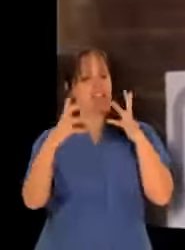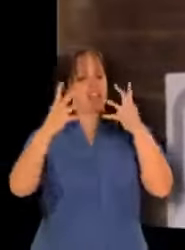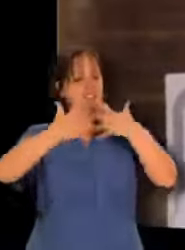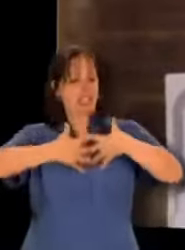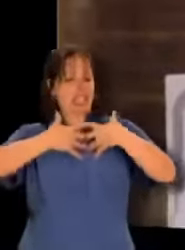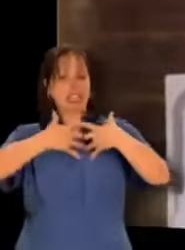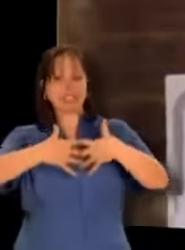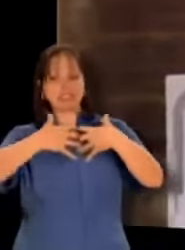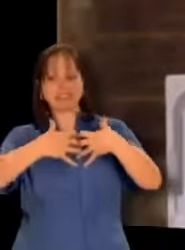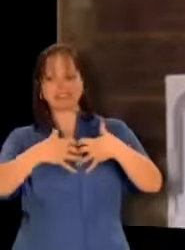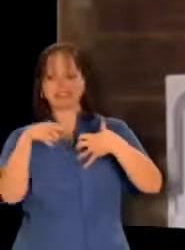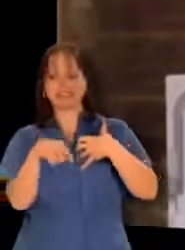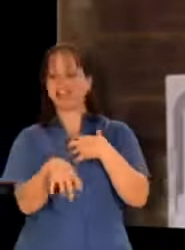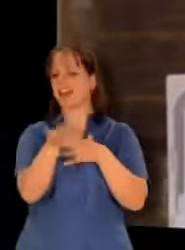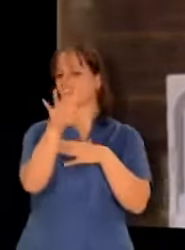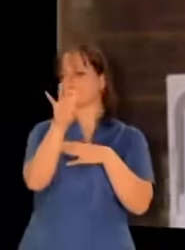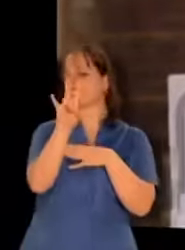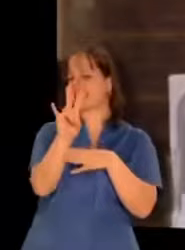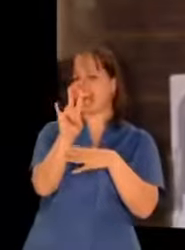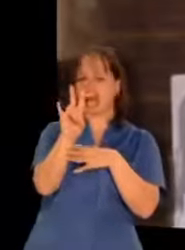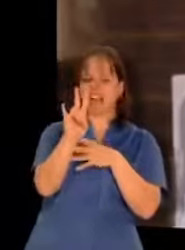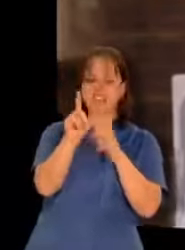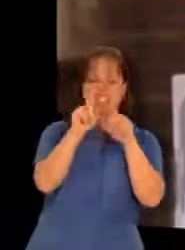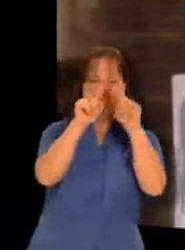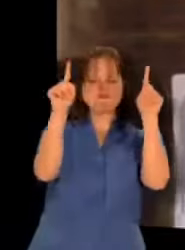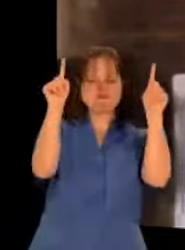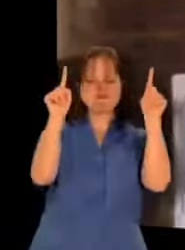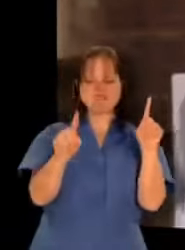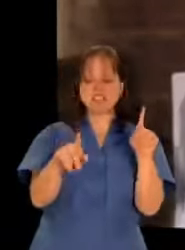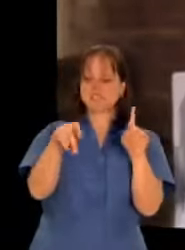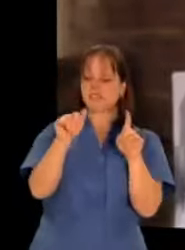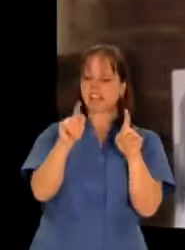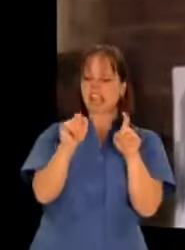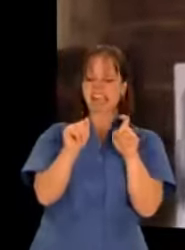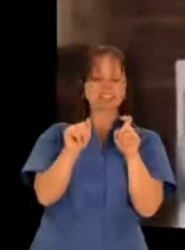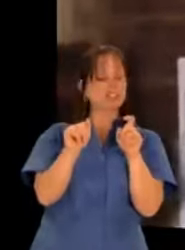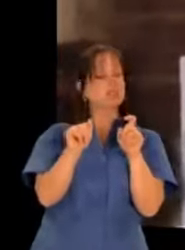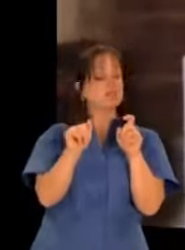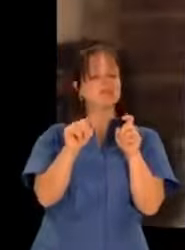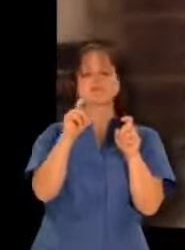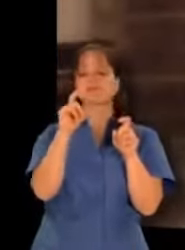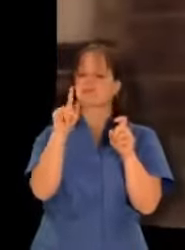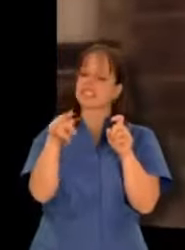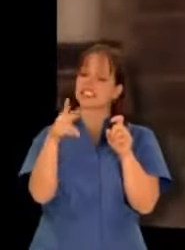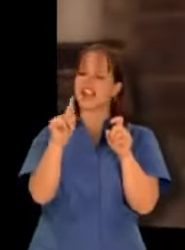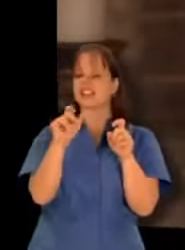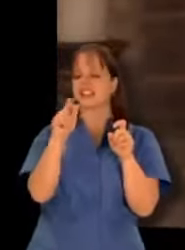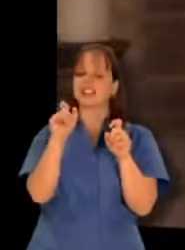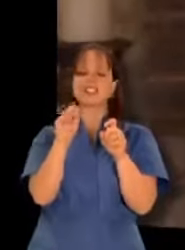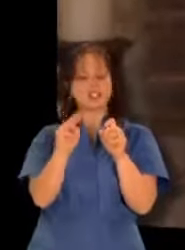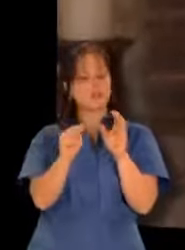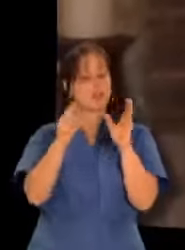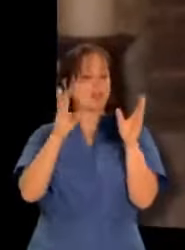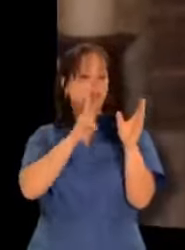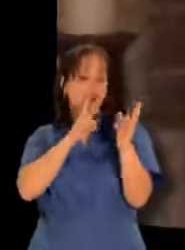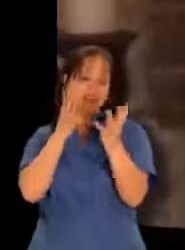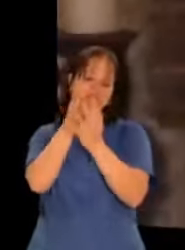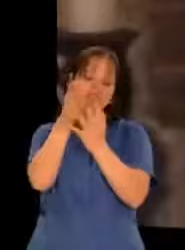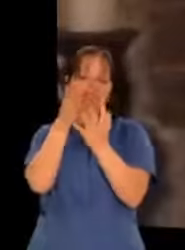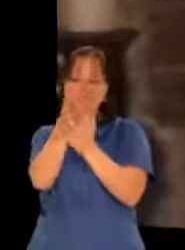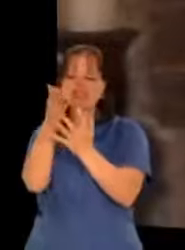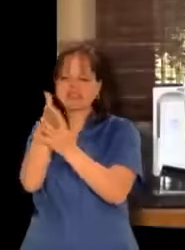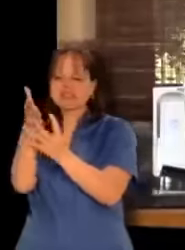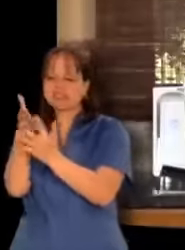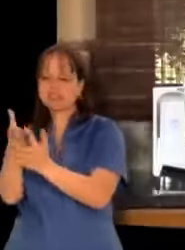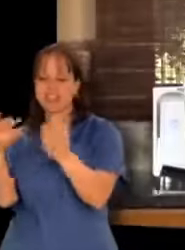is 7 large platinum-coated medical-grade titanium plates. And the water's passing through these plates, and it's being